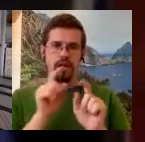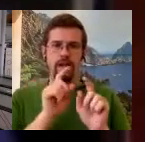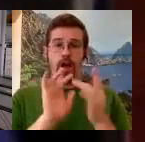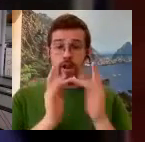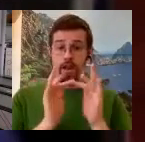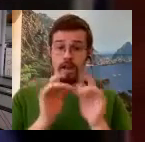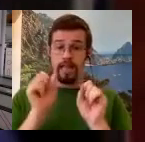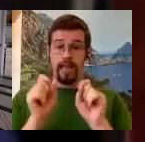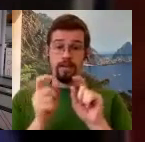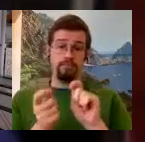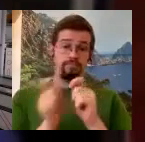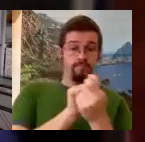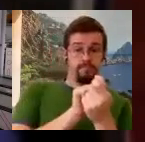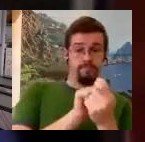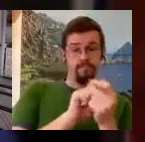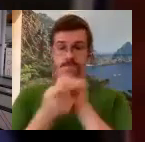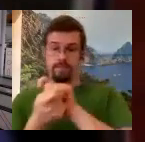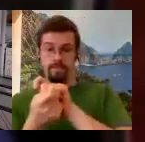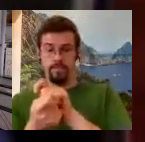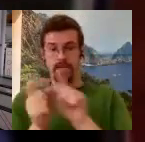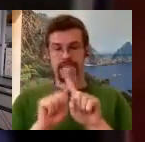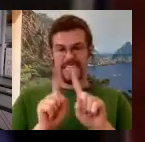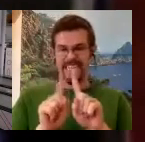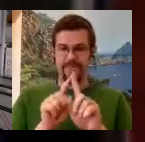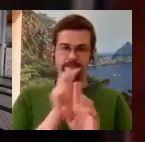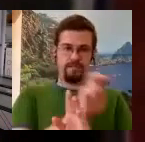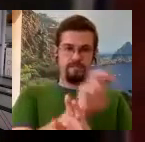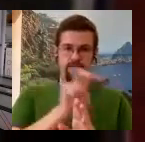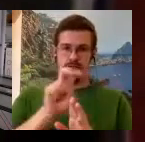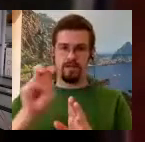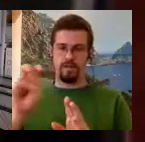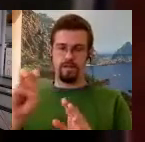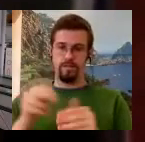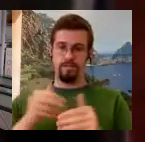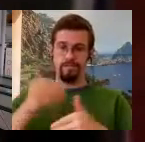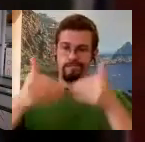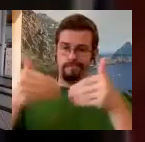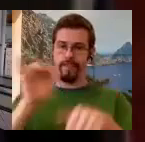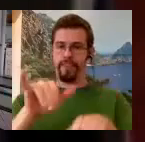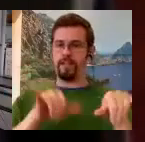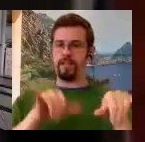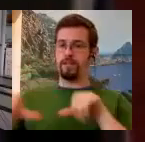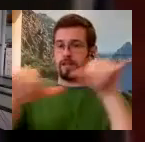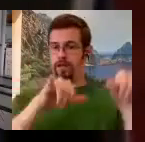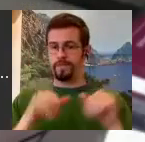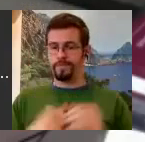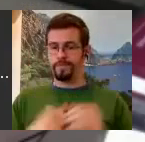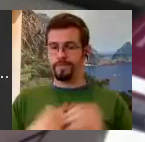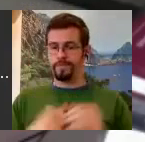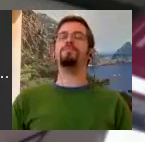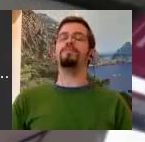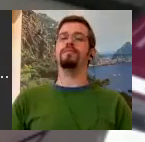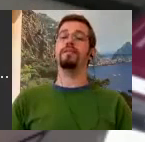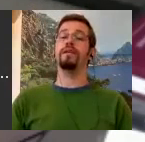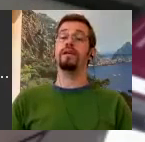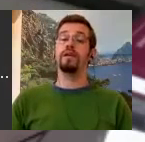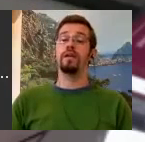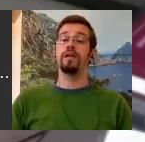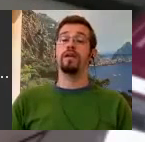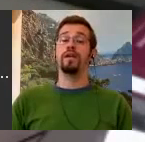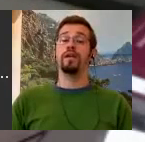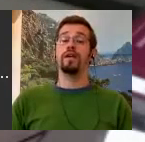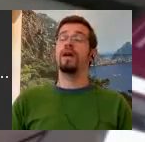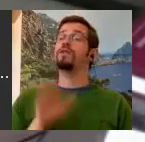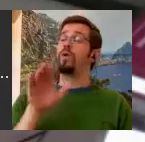between the different evolutions of the standard. Yes, and you know, coming back to the